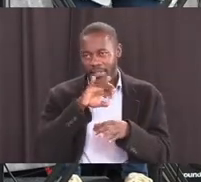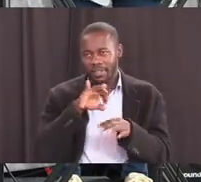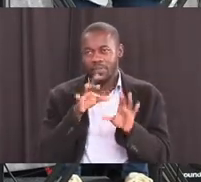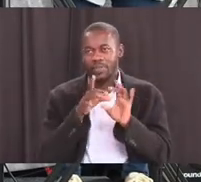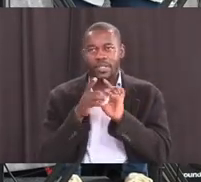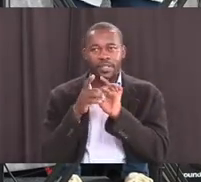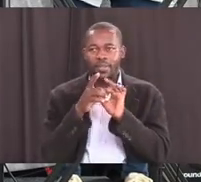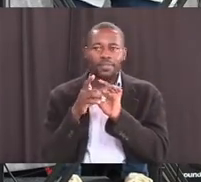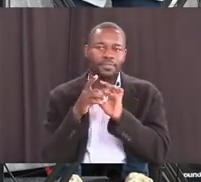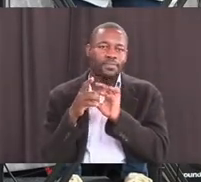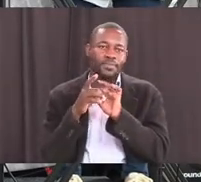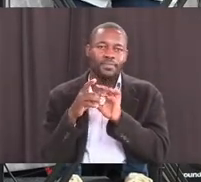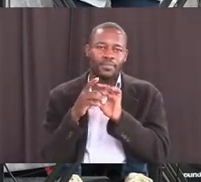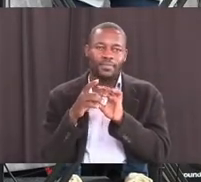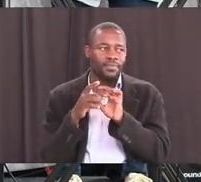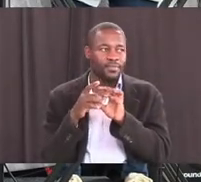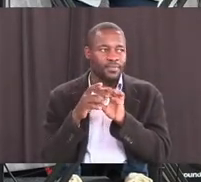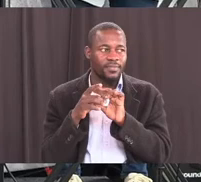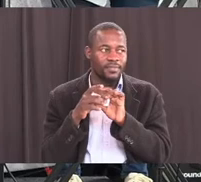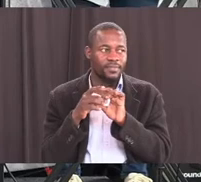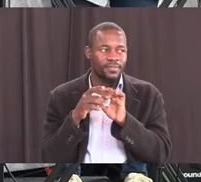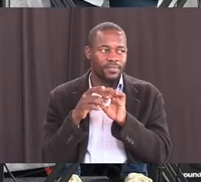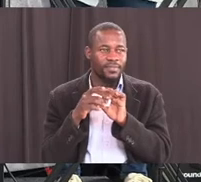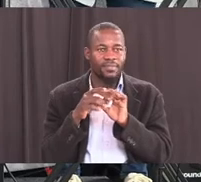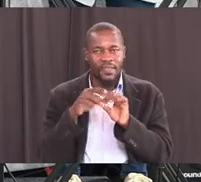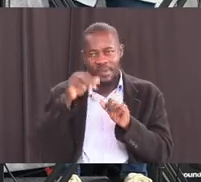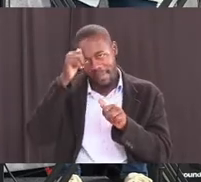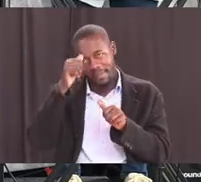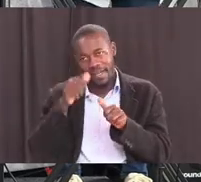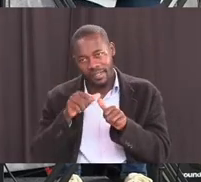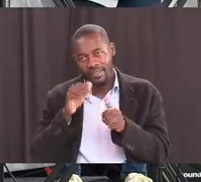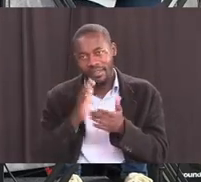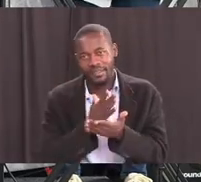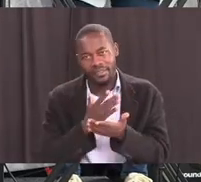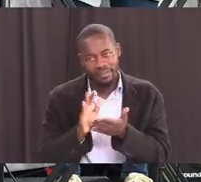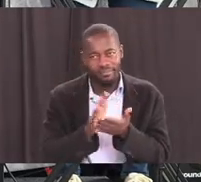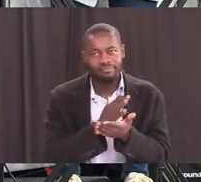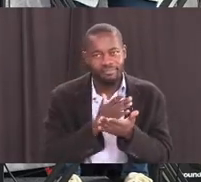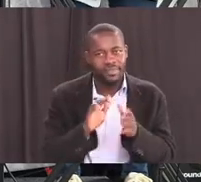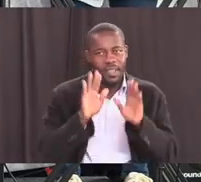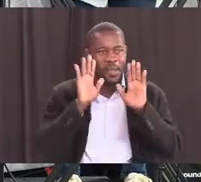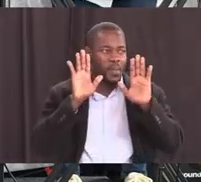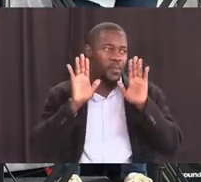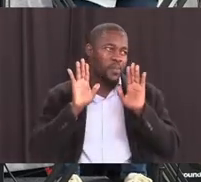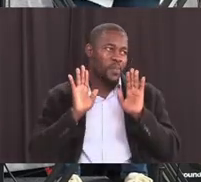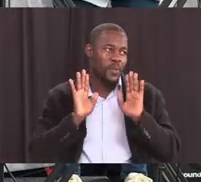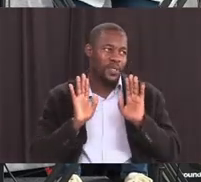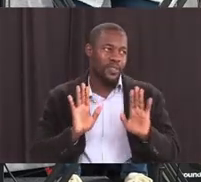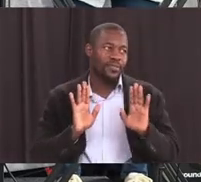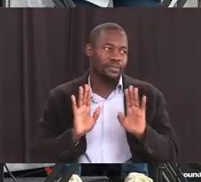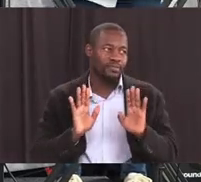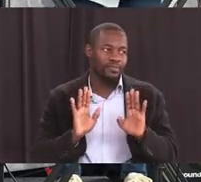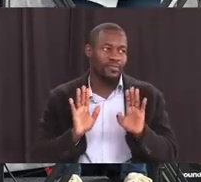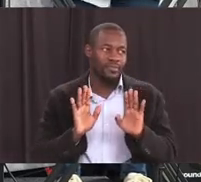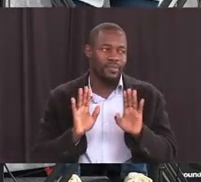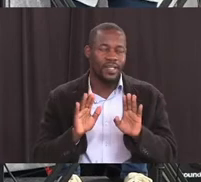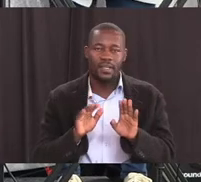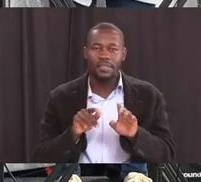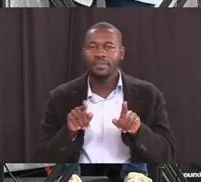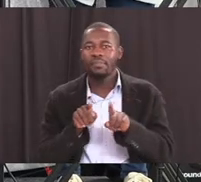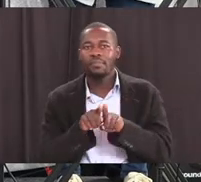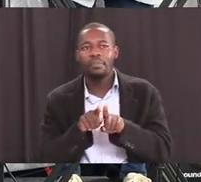remember just to go and pick up the children between the ages of 2 and 10 so that we can release our volunteers as well. But